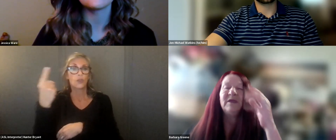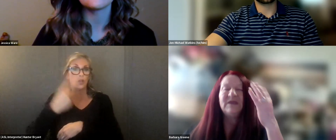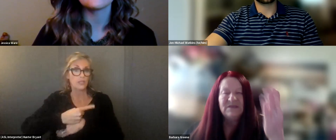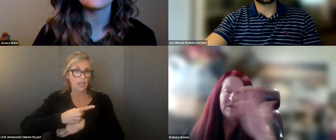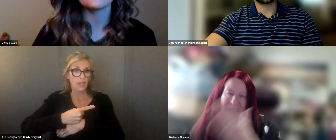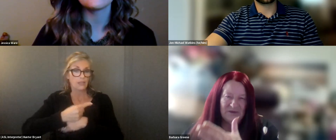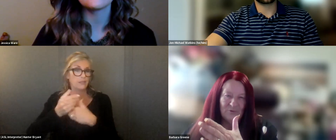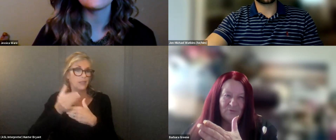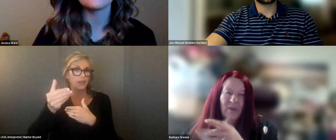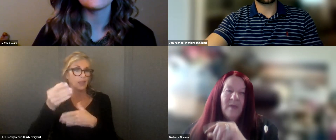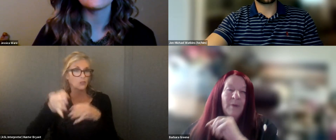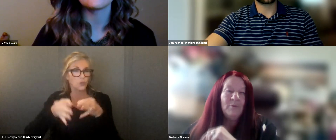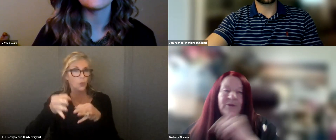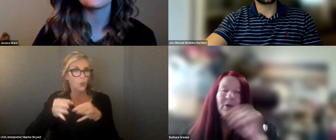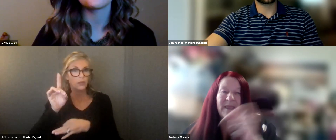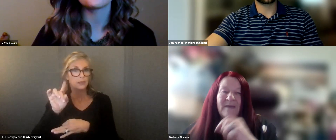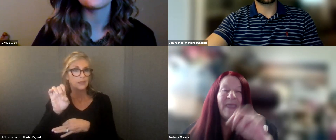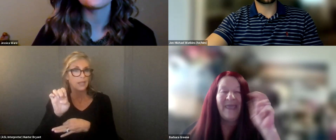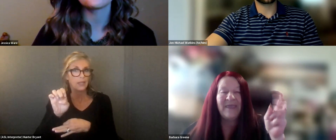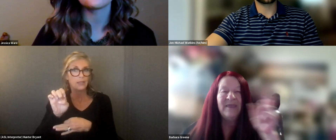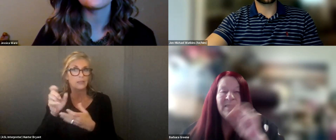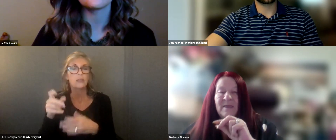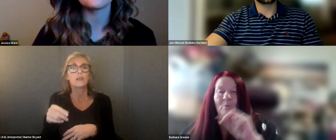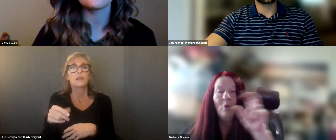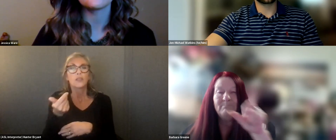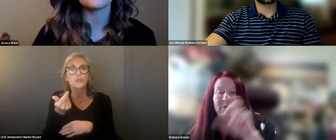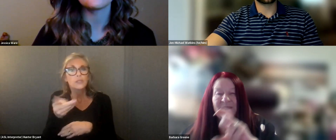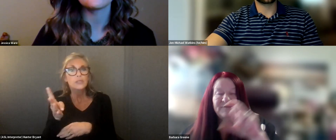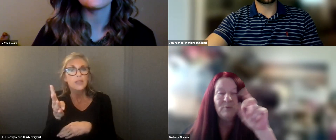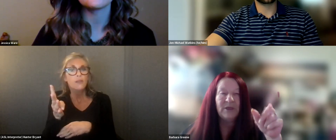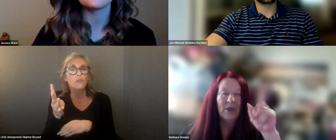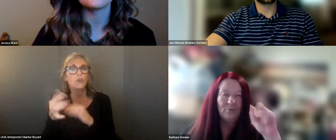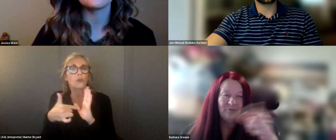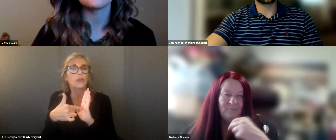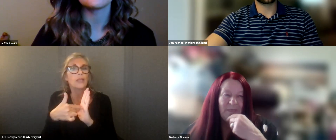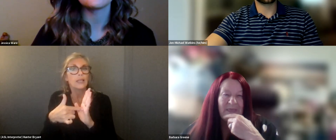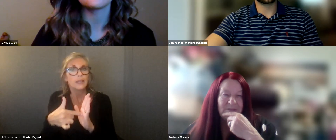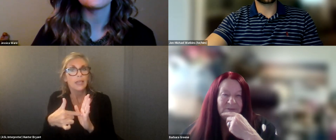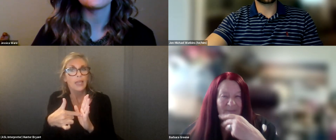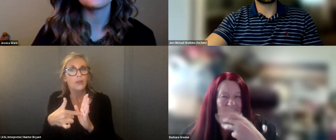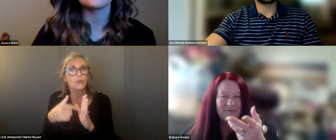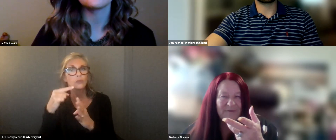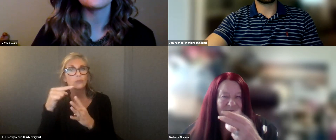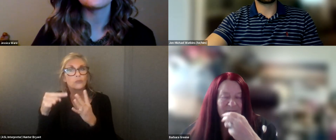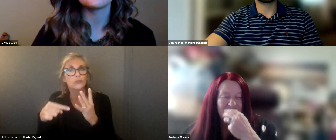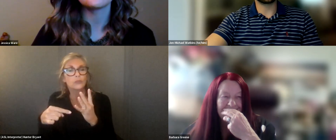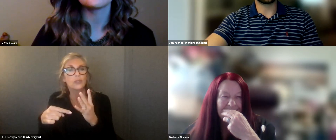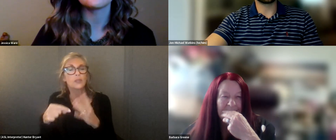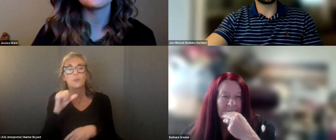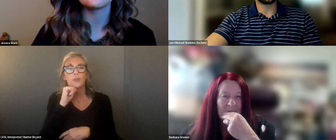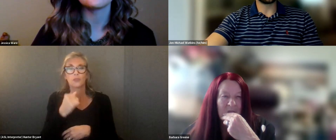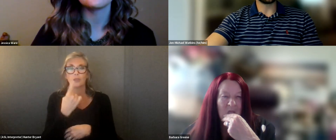different indicators, but we don't have one place we can go to for that. Does that make sense?